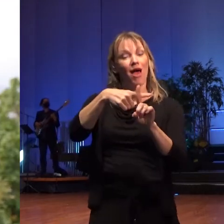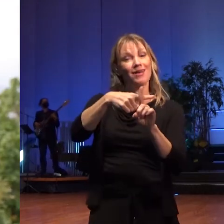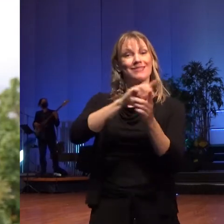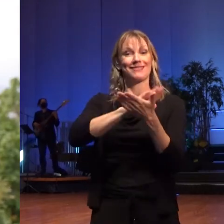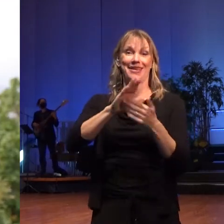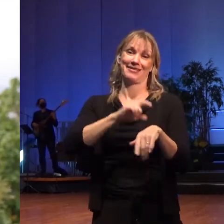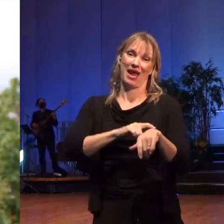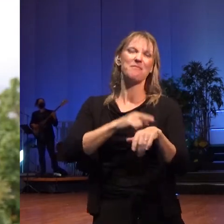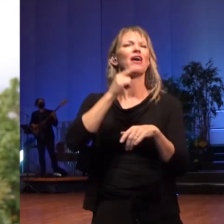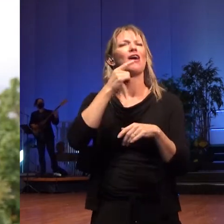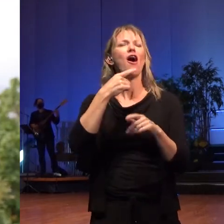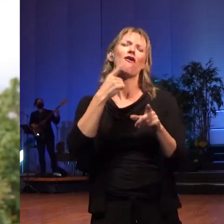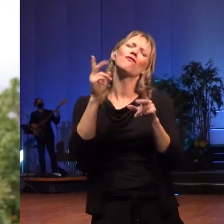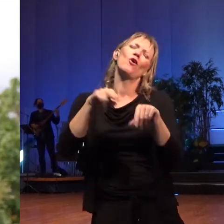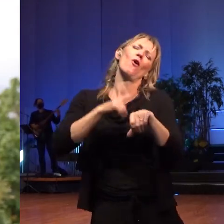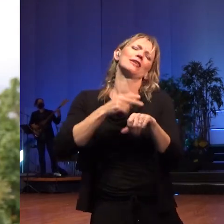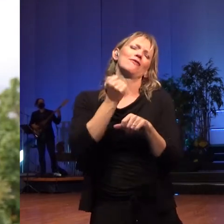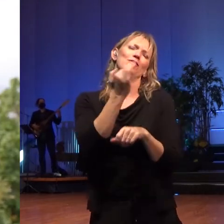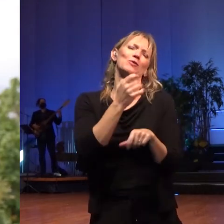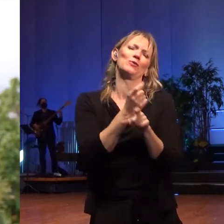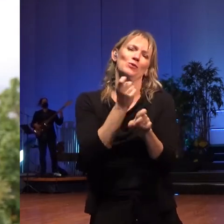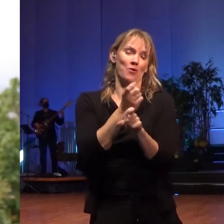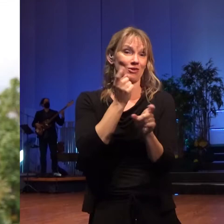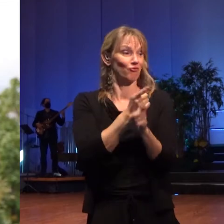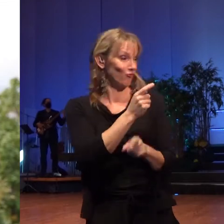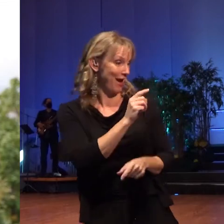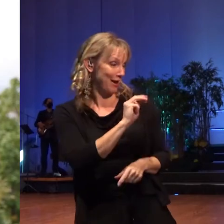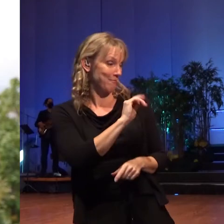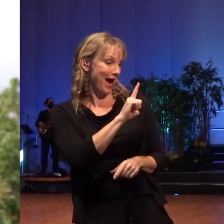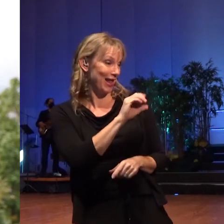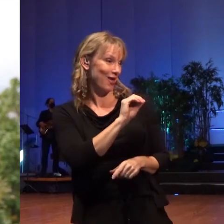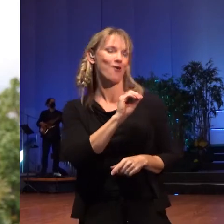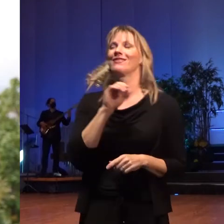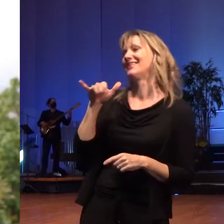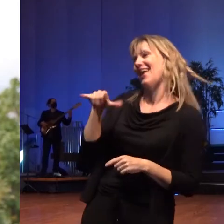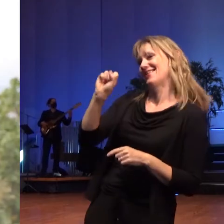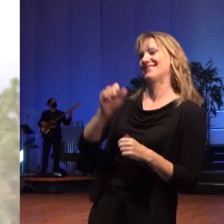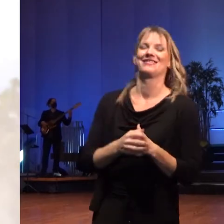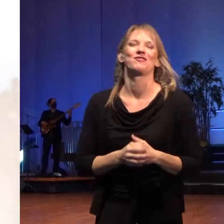time. And of course, there'll be a few jokes around too. Right, Milo? Yep.